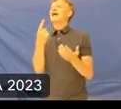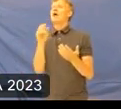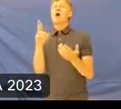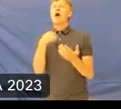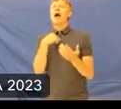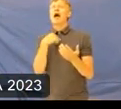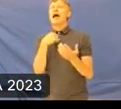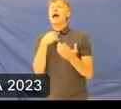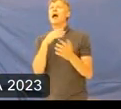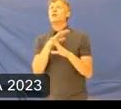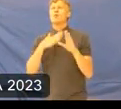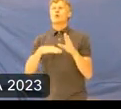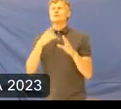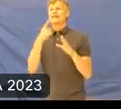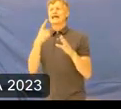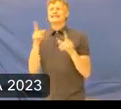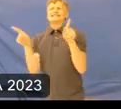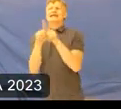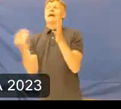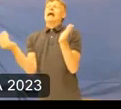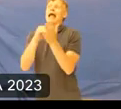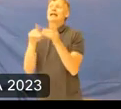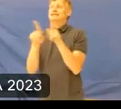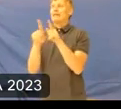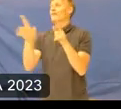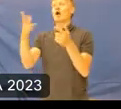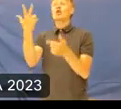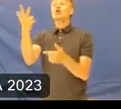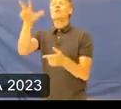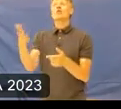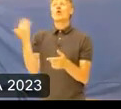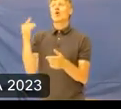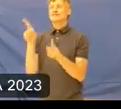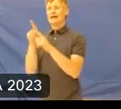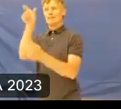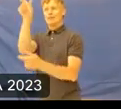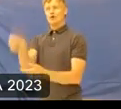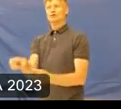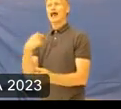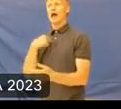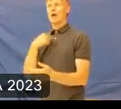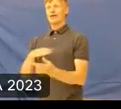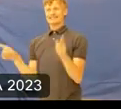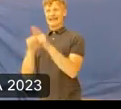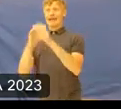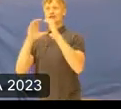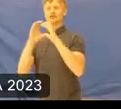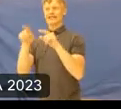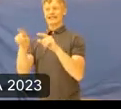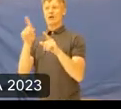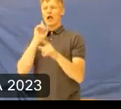twice because I've got to remember. Wait a minute, I told you that joke. I can't use it with you again. That's an extraordinary